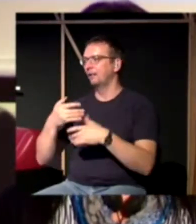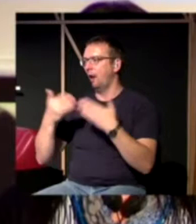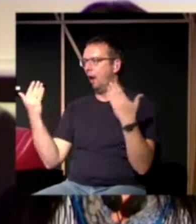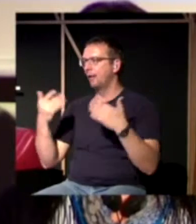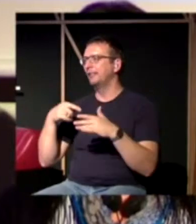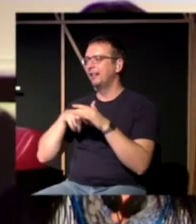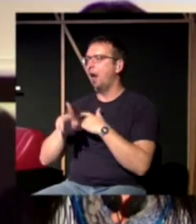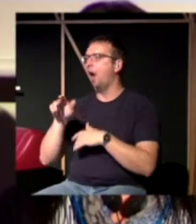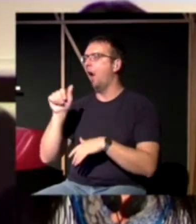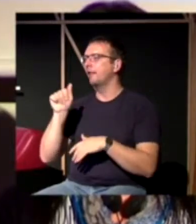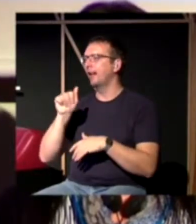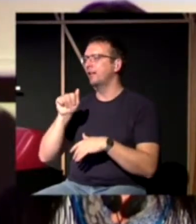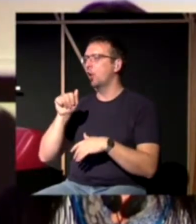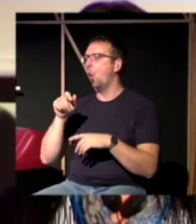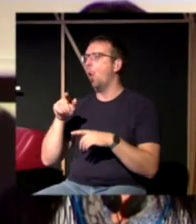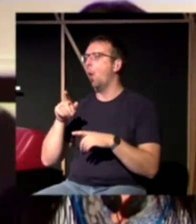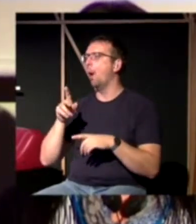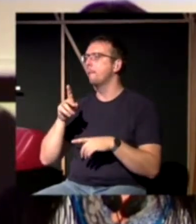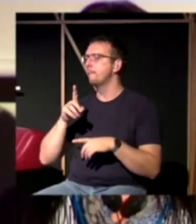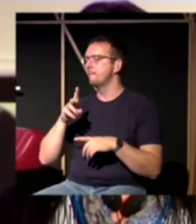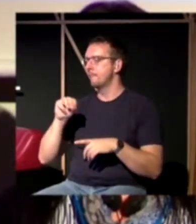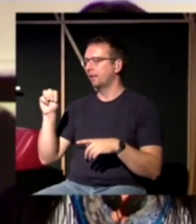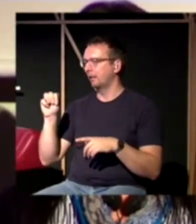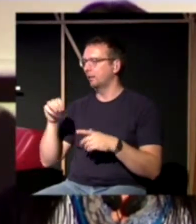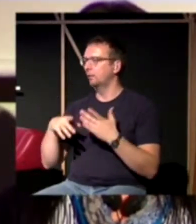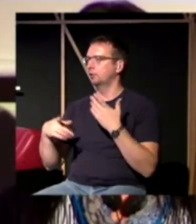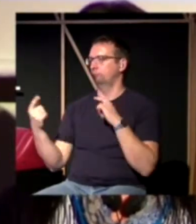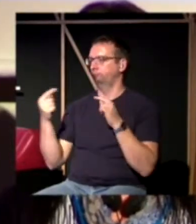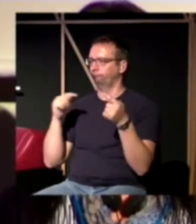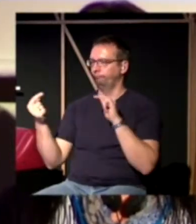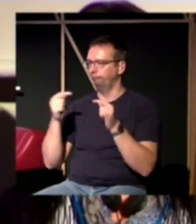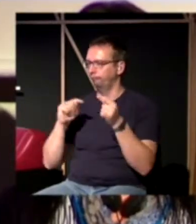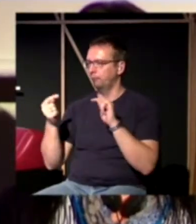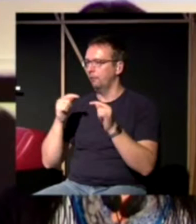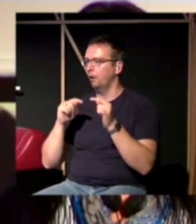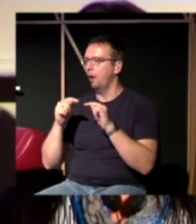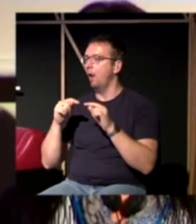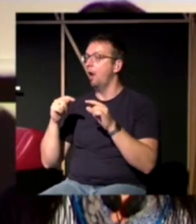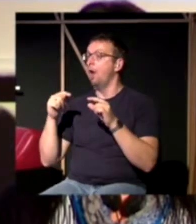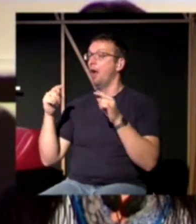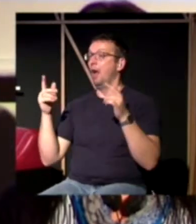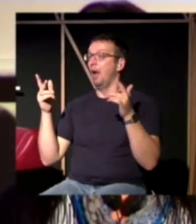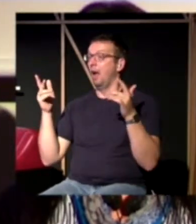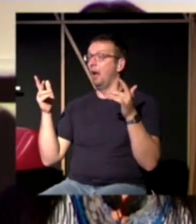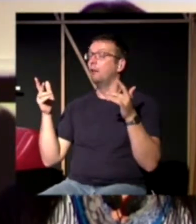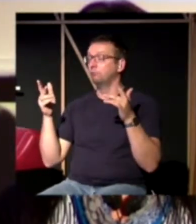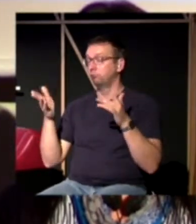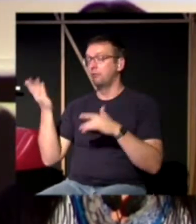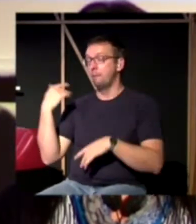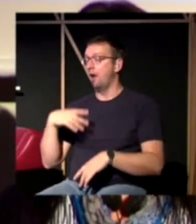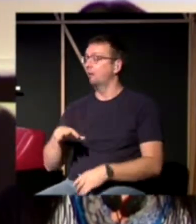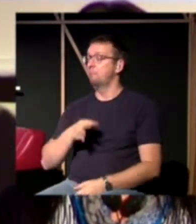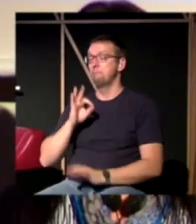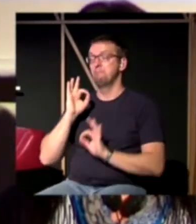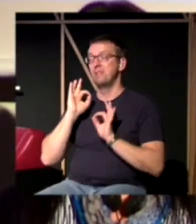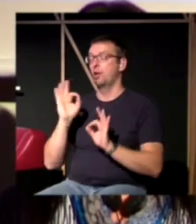time. We're a bit scared that we were not going to make it because it was going to be watched in every corner in the